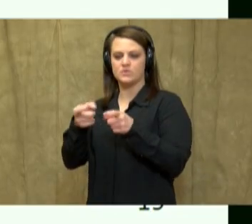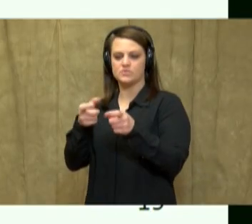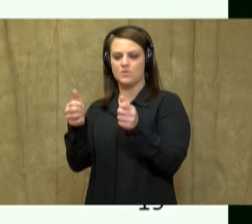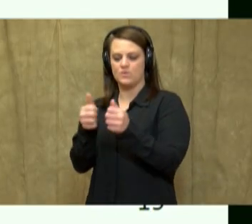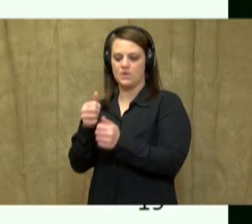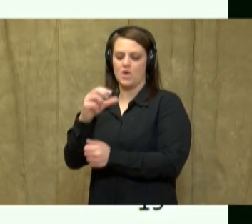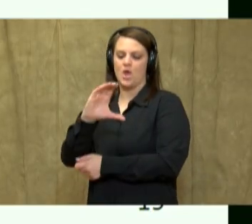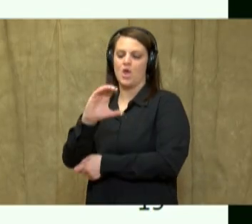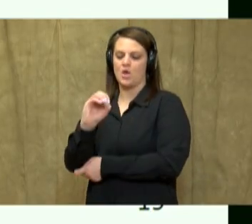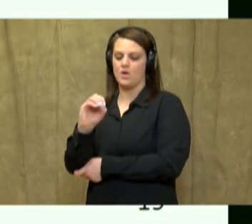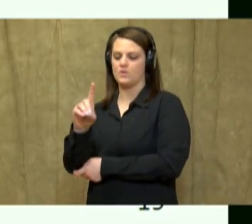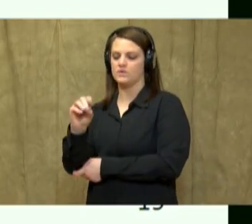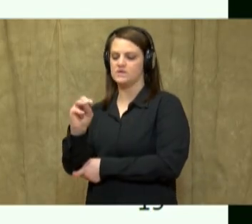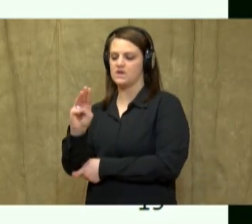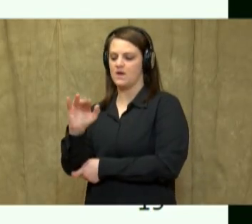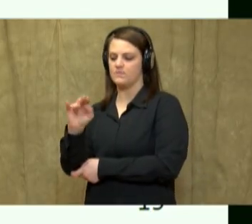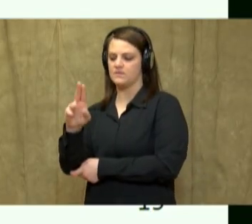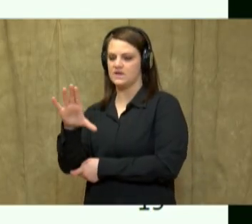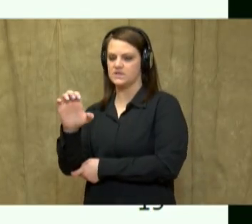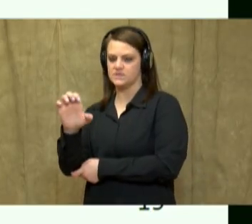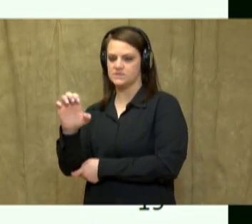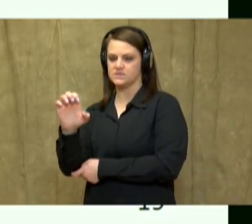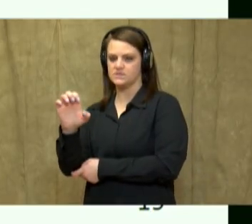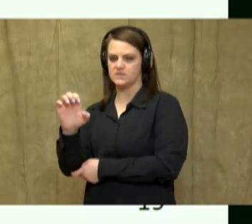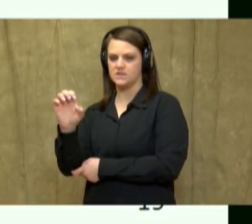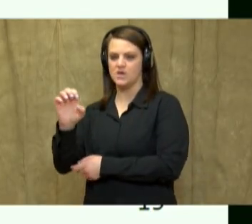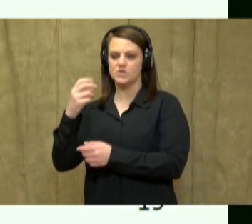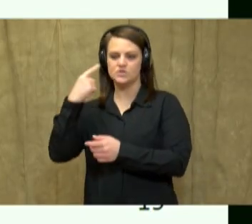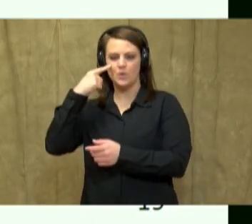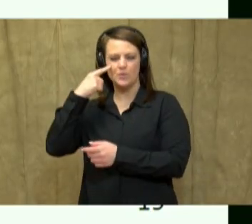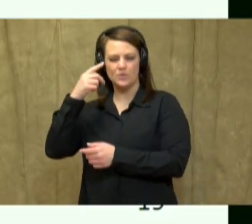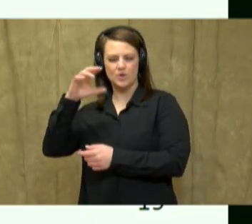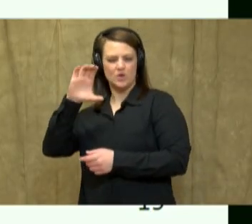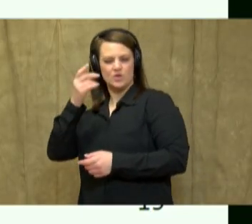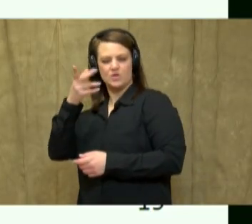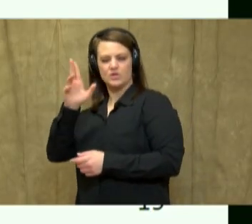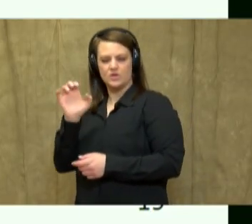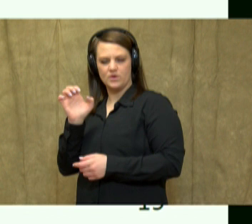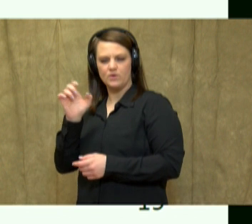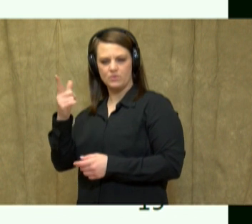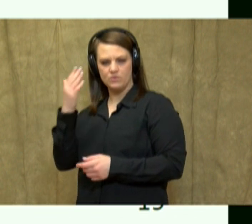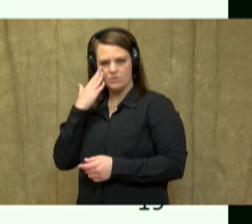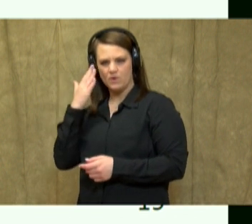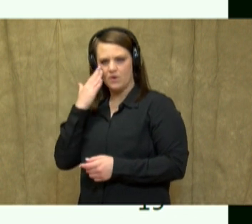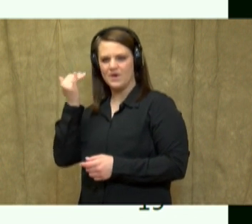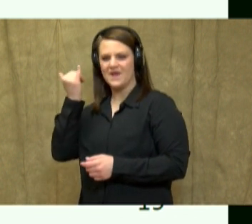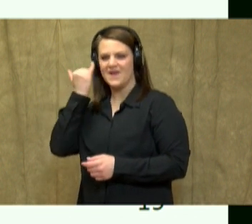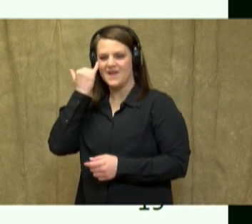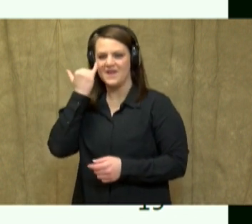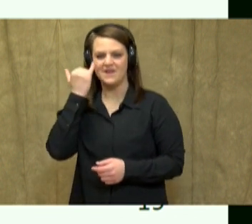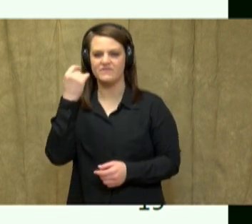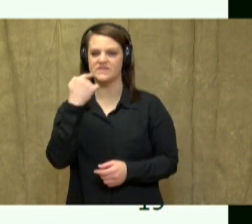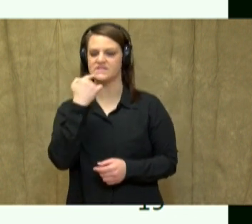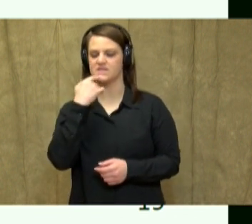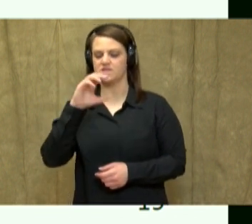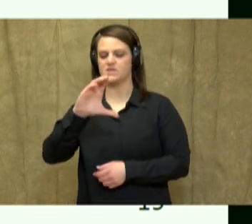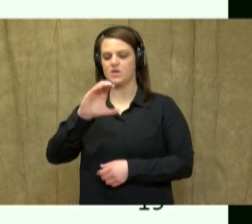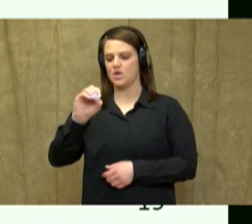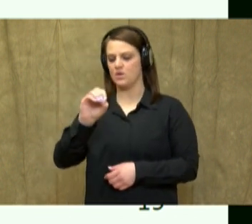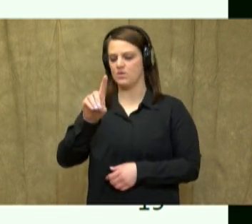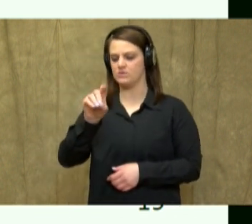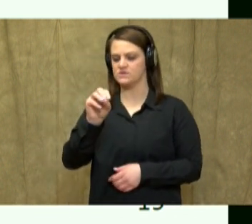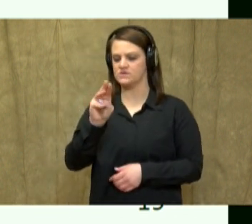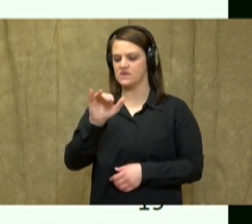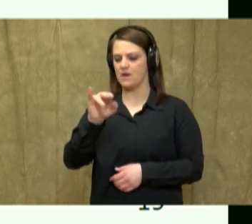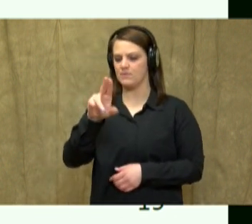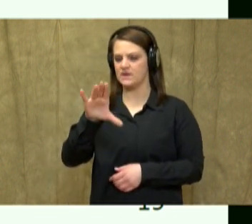codominant gene, we tell you here. Your clue, if it did not say codominant, you have two different letters. You see it there in the